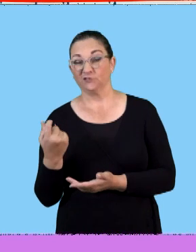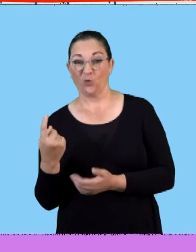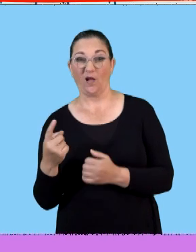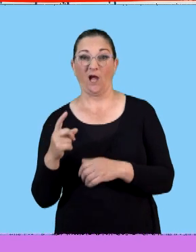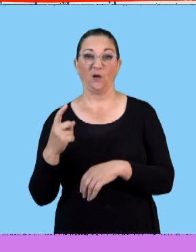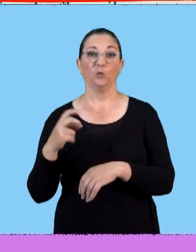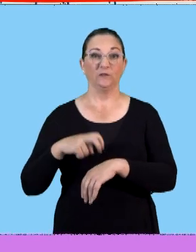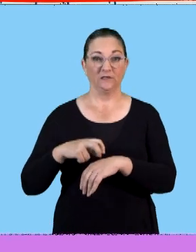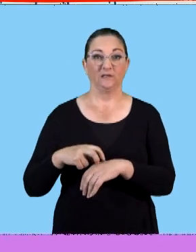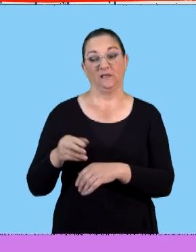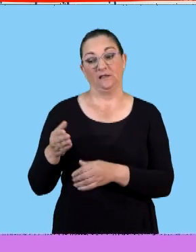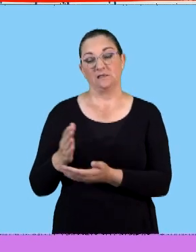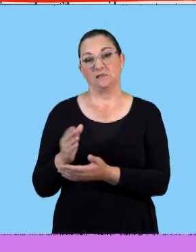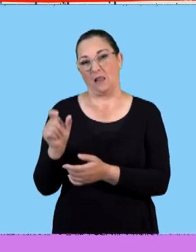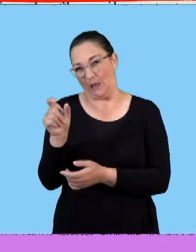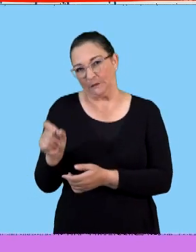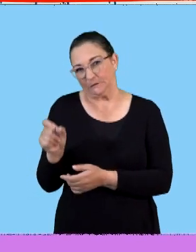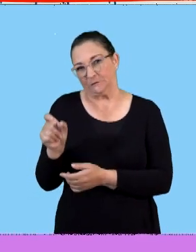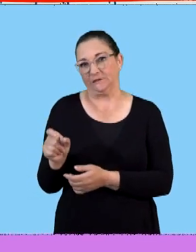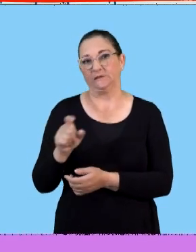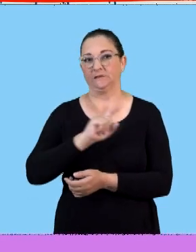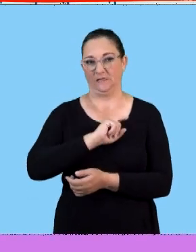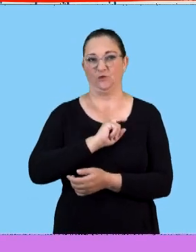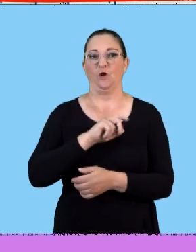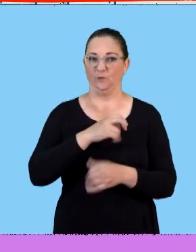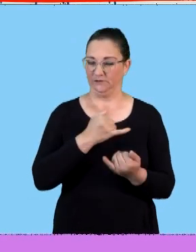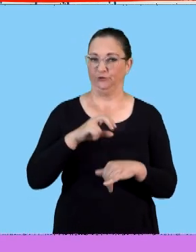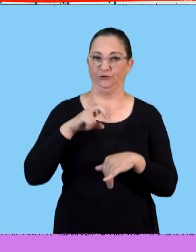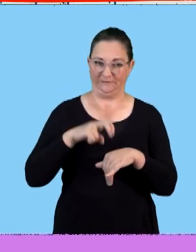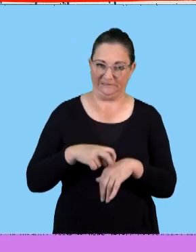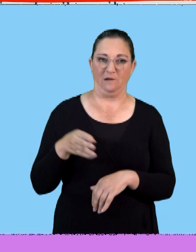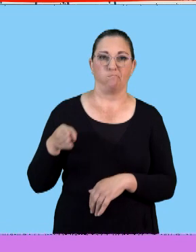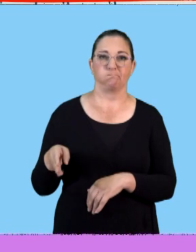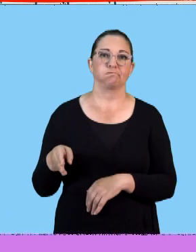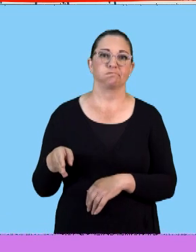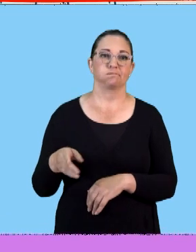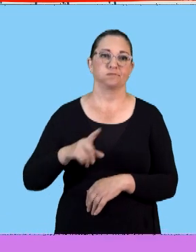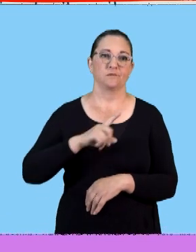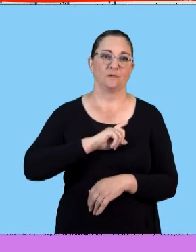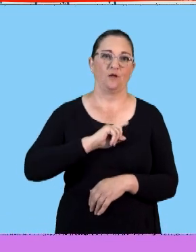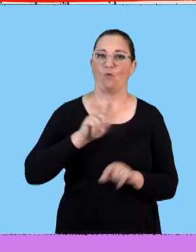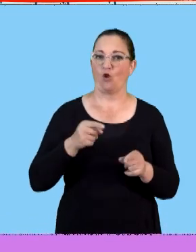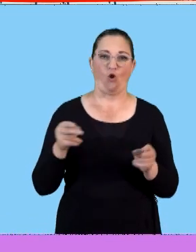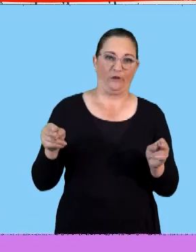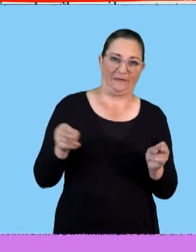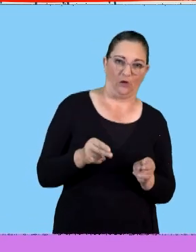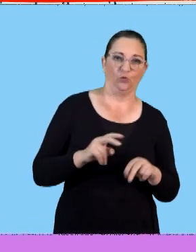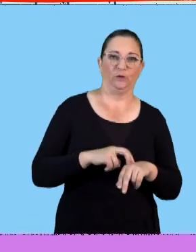this next one. We need part of that sort of grass to cover that small section that is represented by the